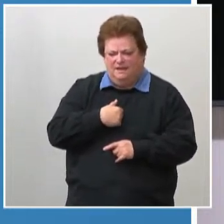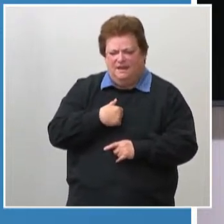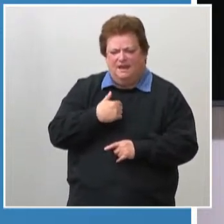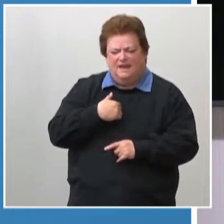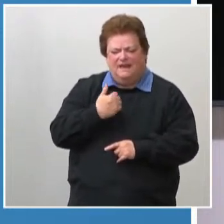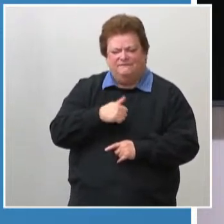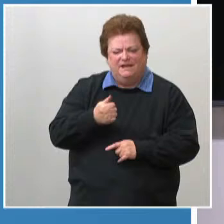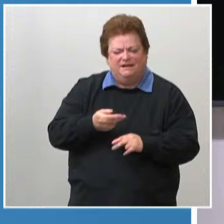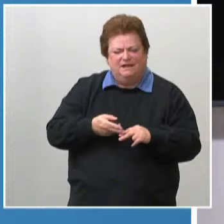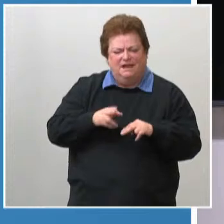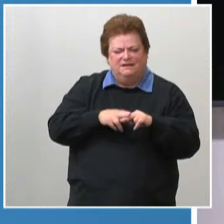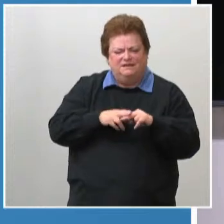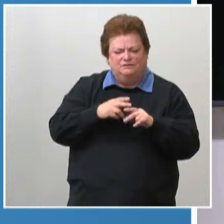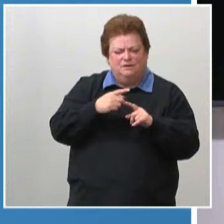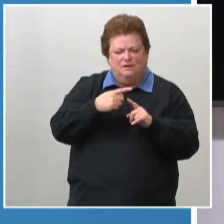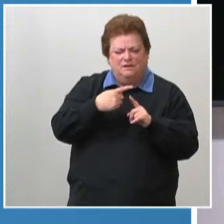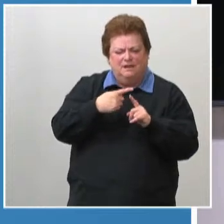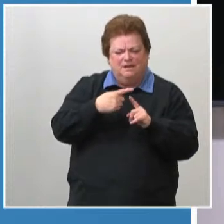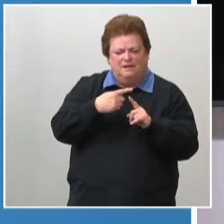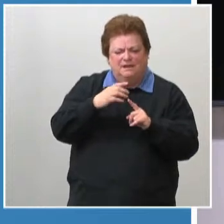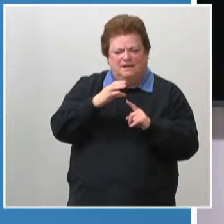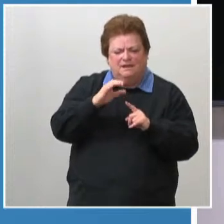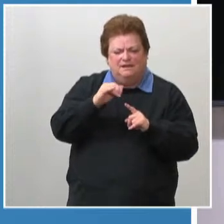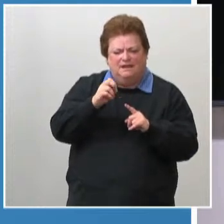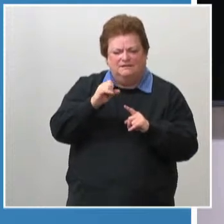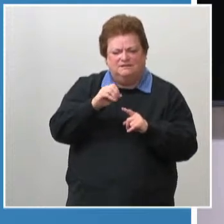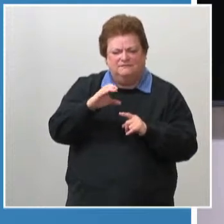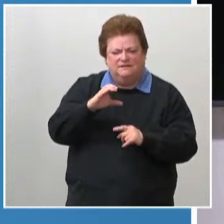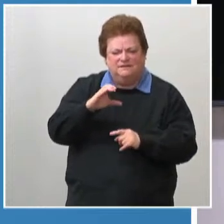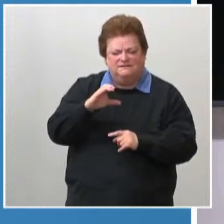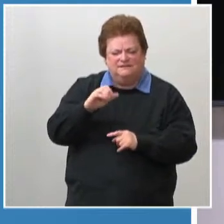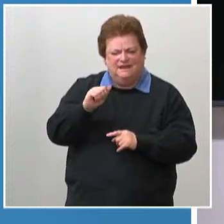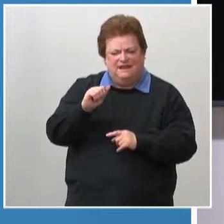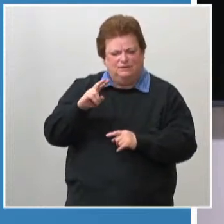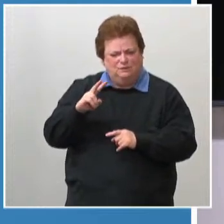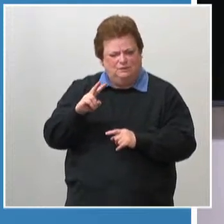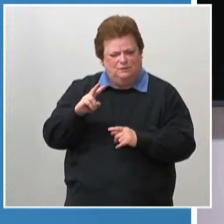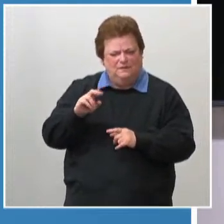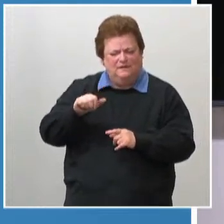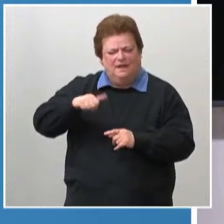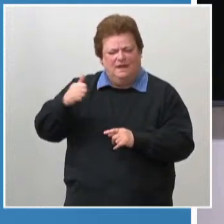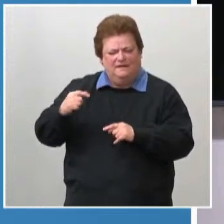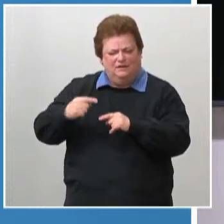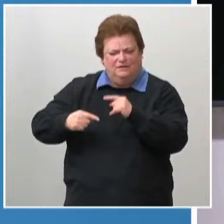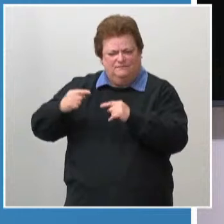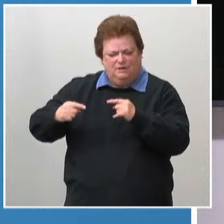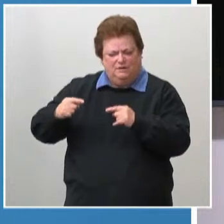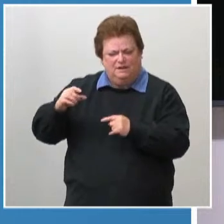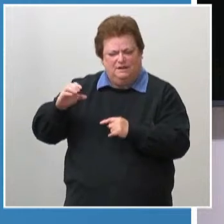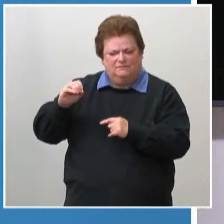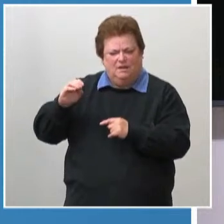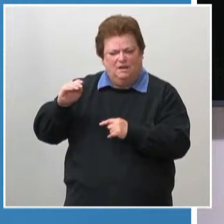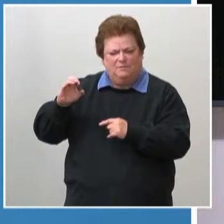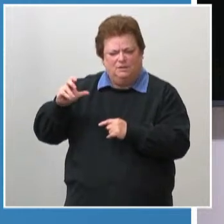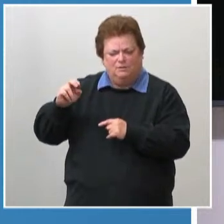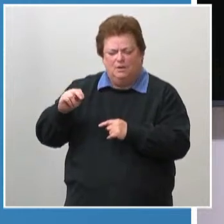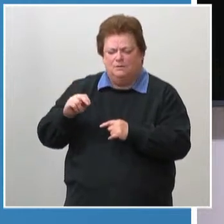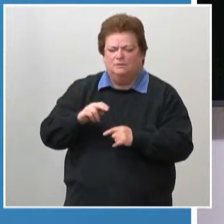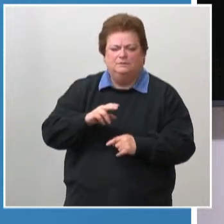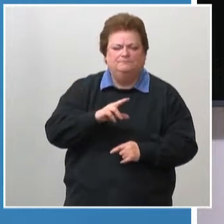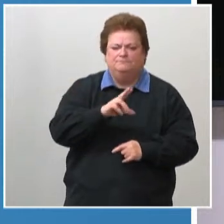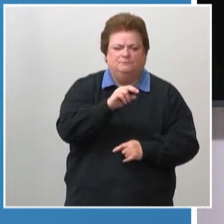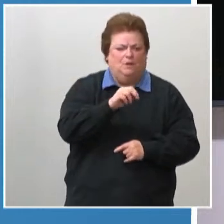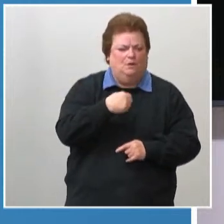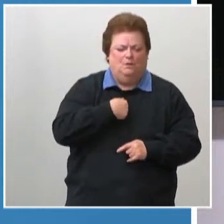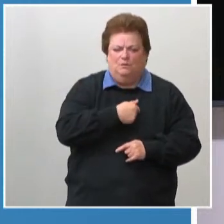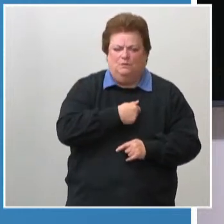additional cases of the BA2, the subset variant of Omicron. We haven't,